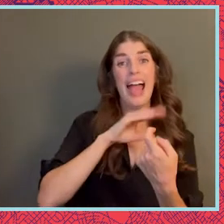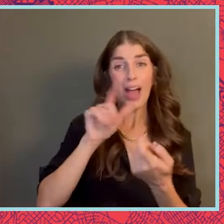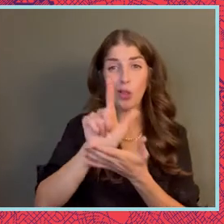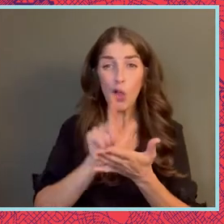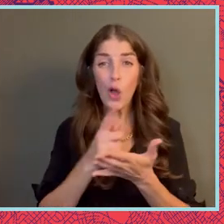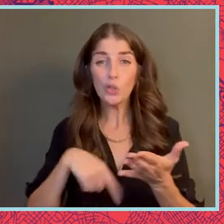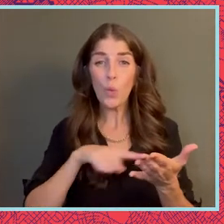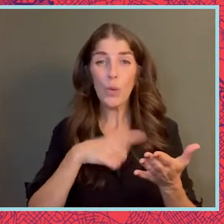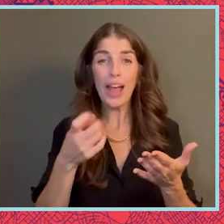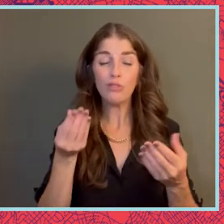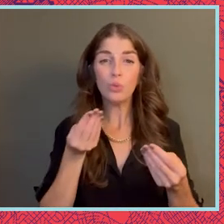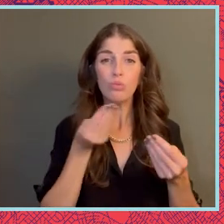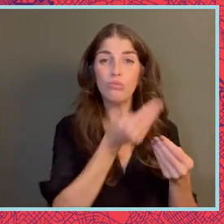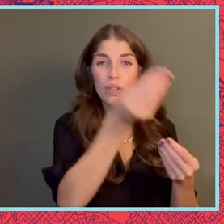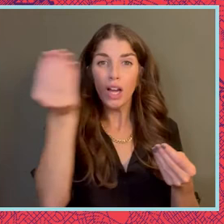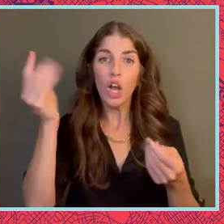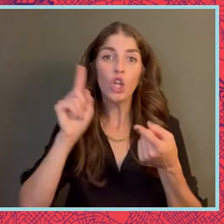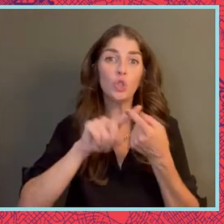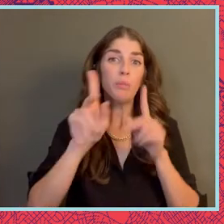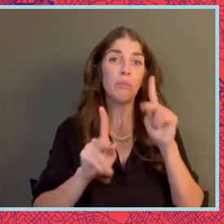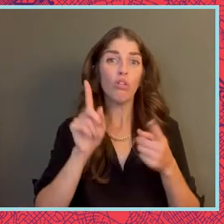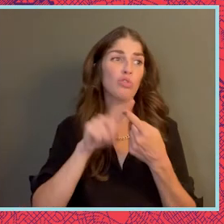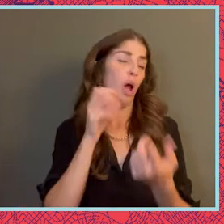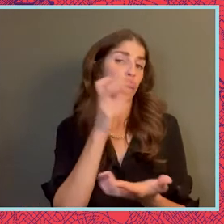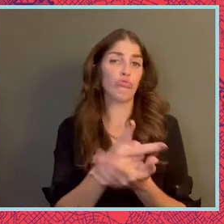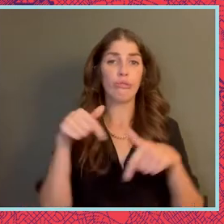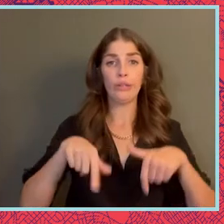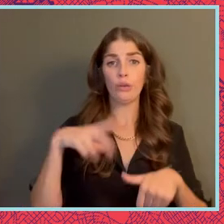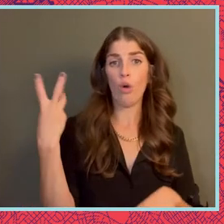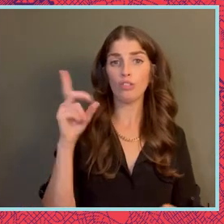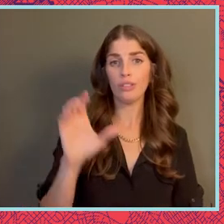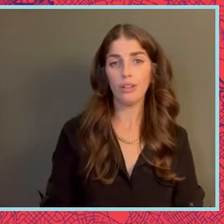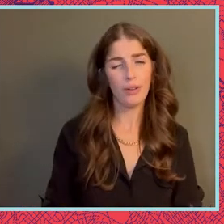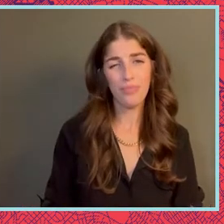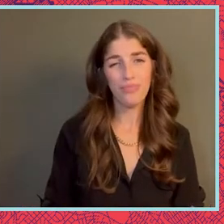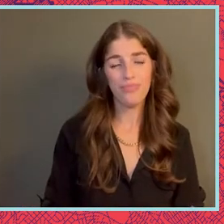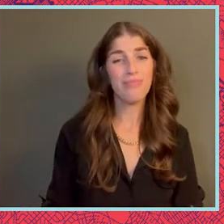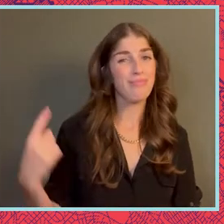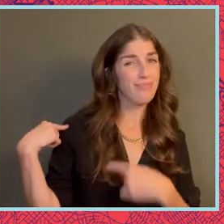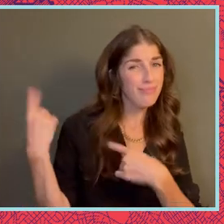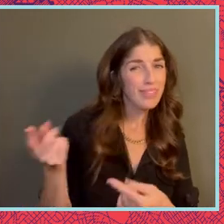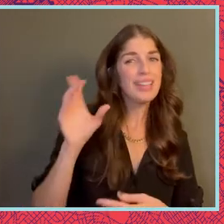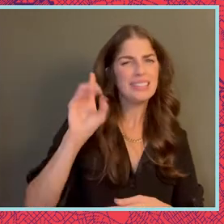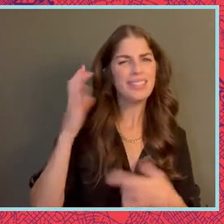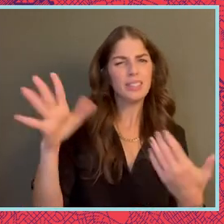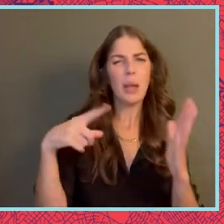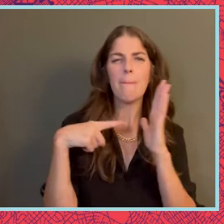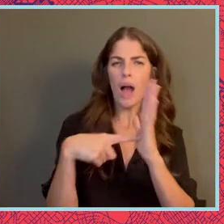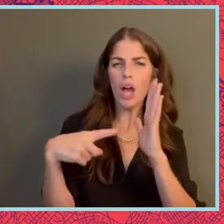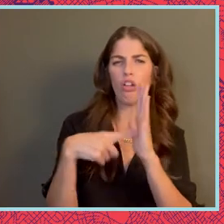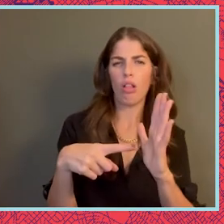hand deliver those laws to these folks to approve what we're doing right here in the District of Columbia. DC has been a